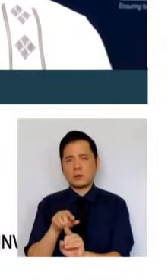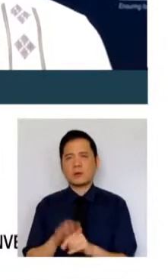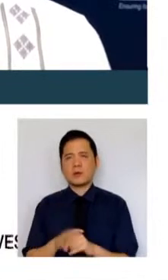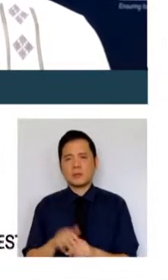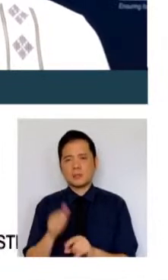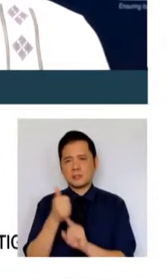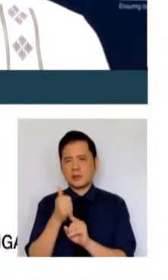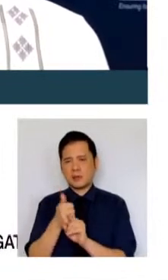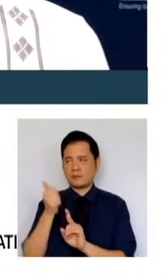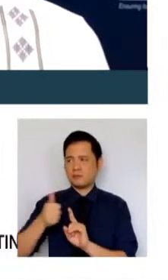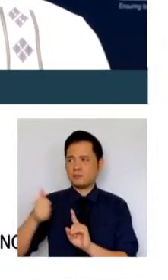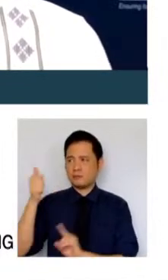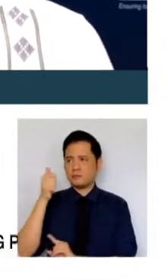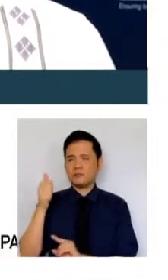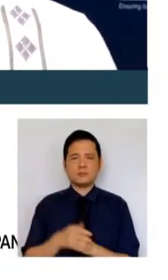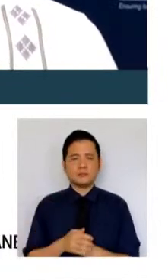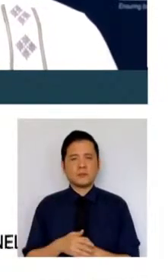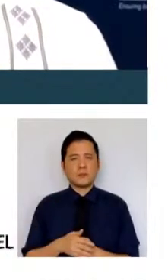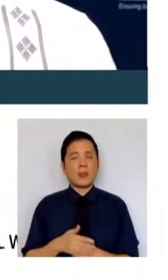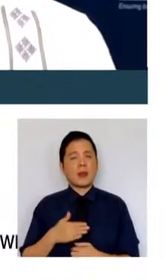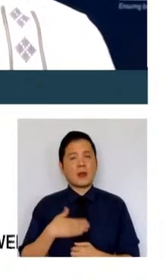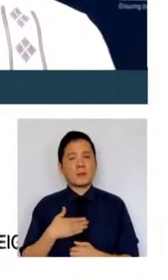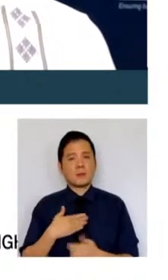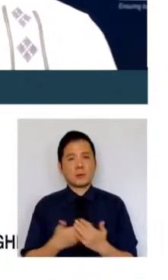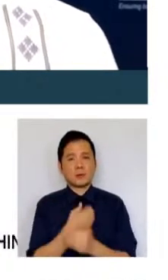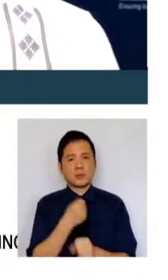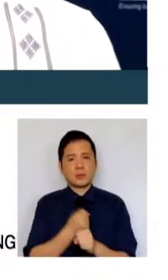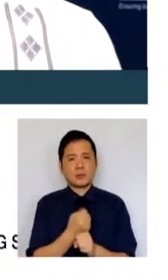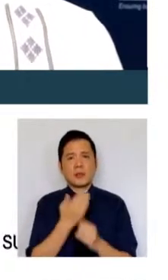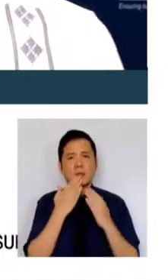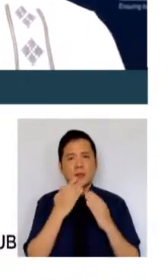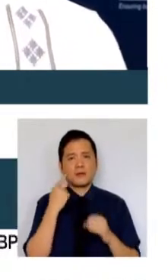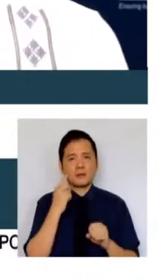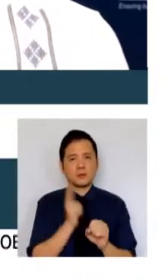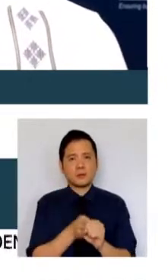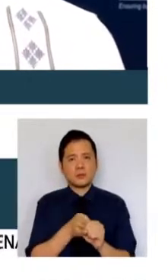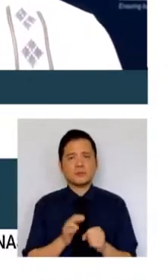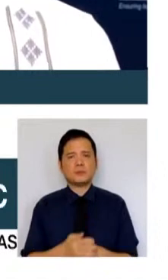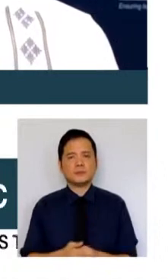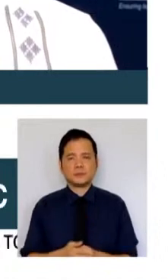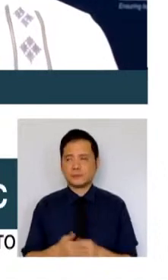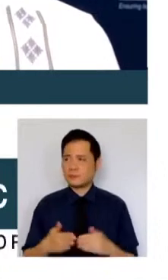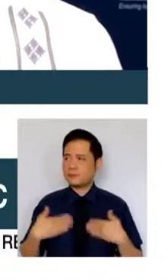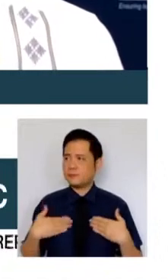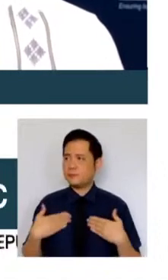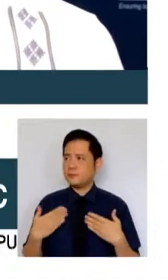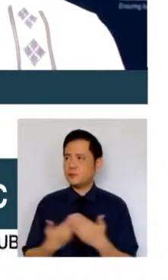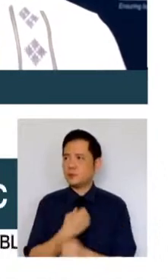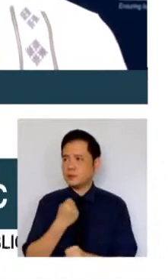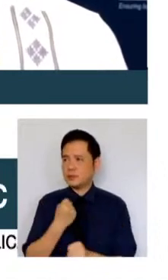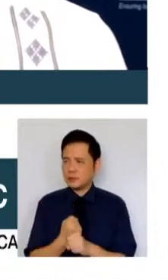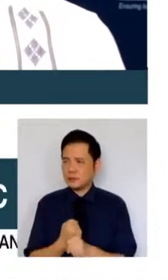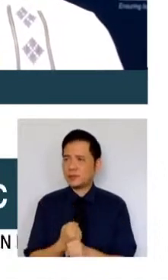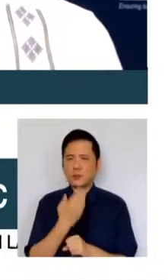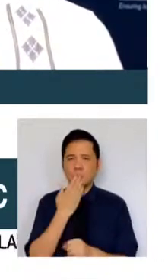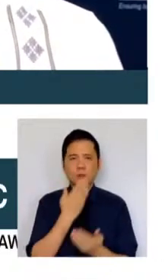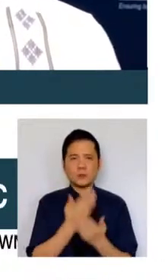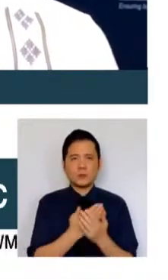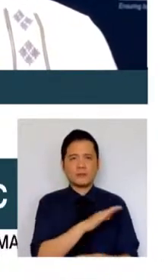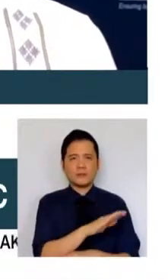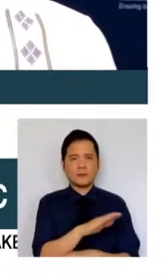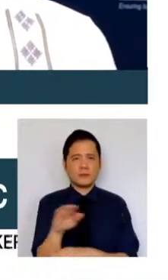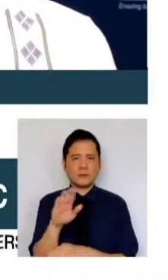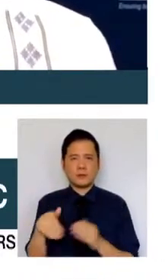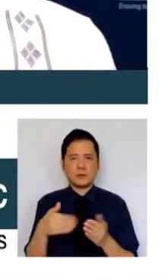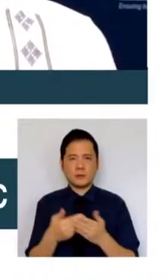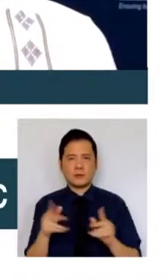Commission. Chairman, Happy New Year to you, and thank you for joining us today. Happy New Year, Carmina, and good afternoon to everyone, to you and to our listeners.